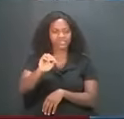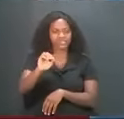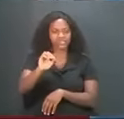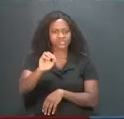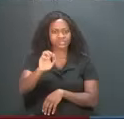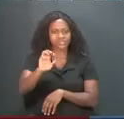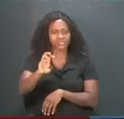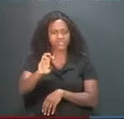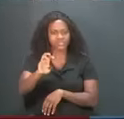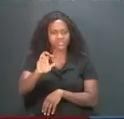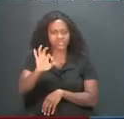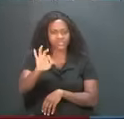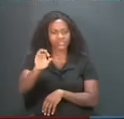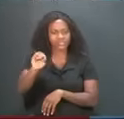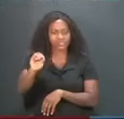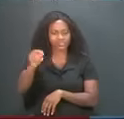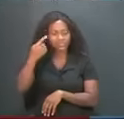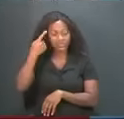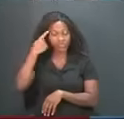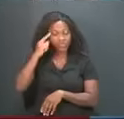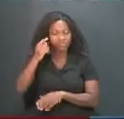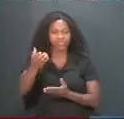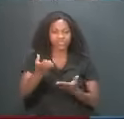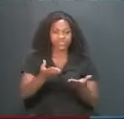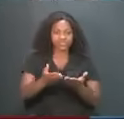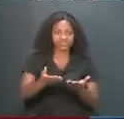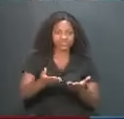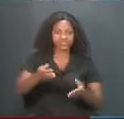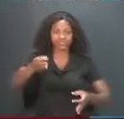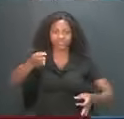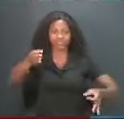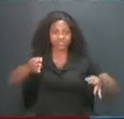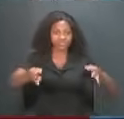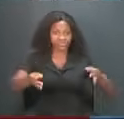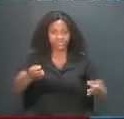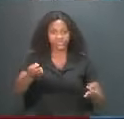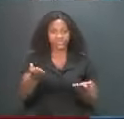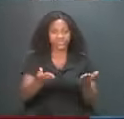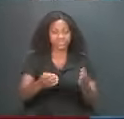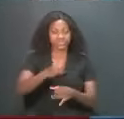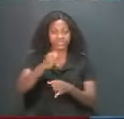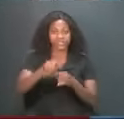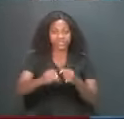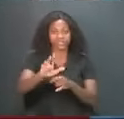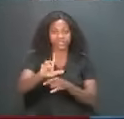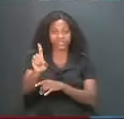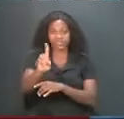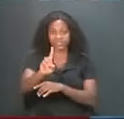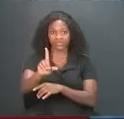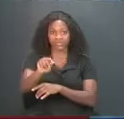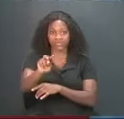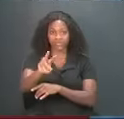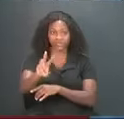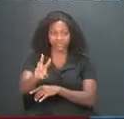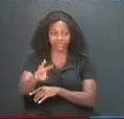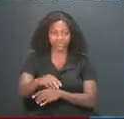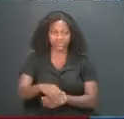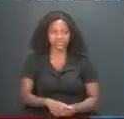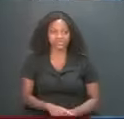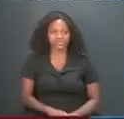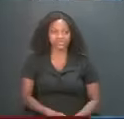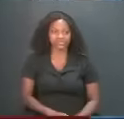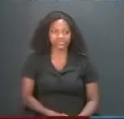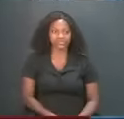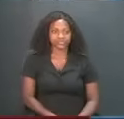1,098,136,900 for the services of the Judiciary and Judicial Service for the year ending 31st December 2026. I so move, Mr.